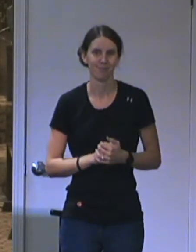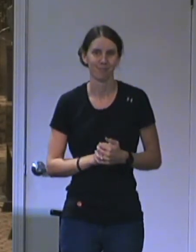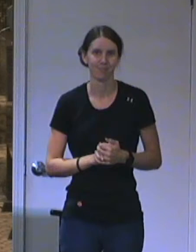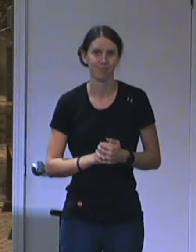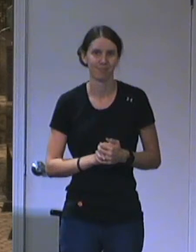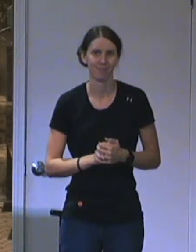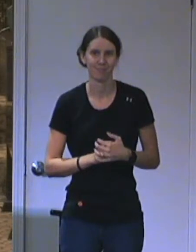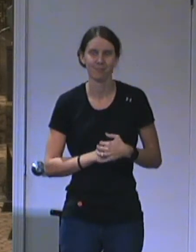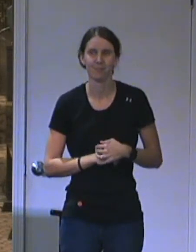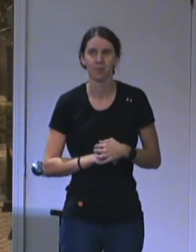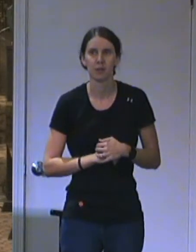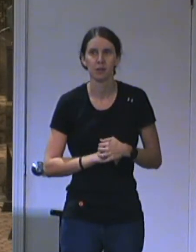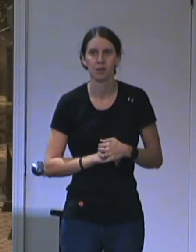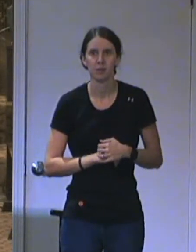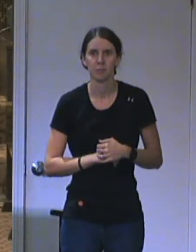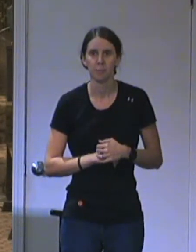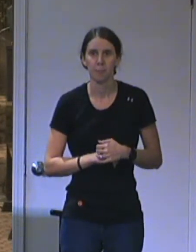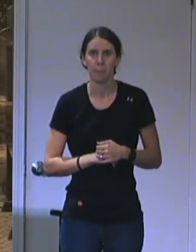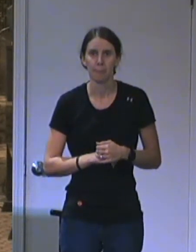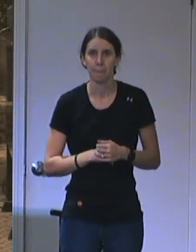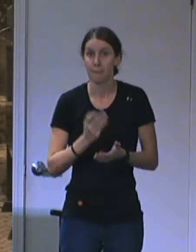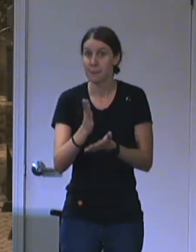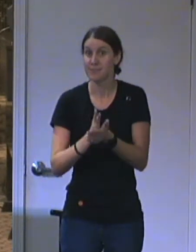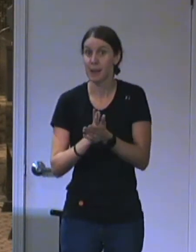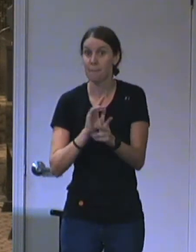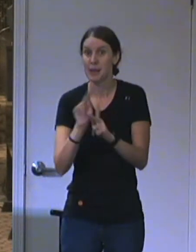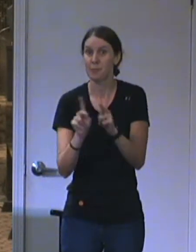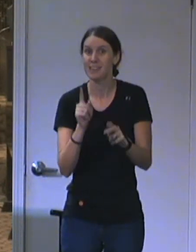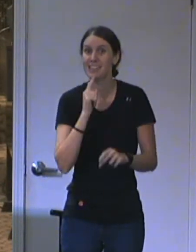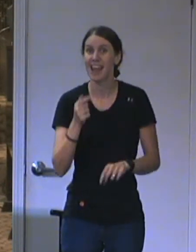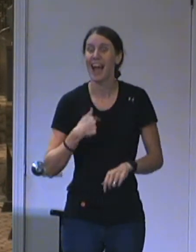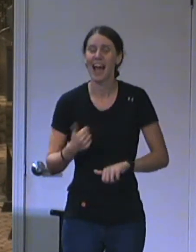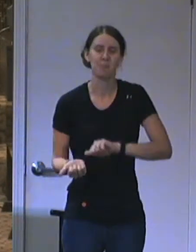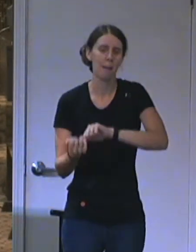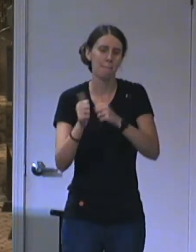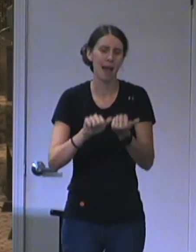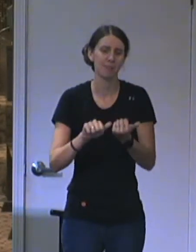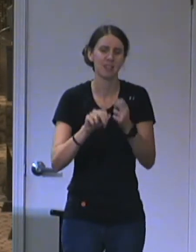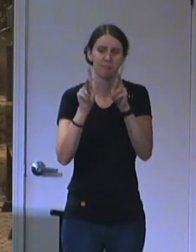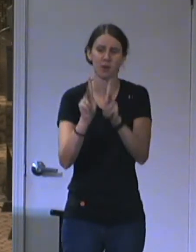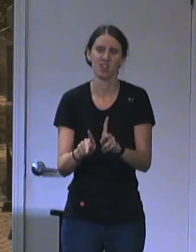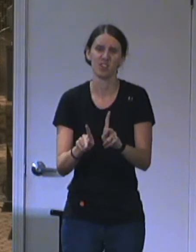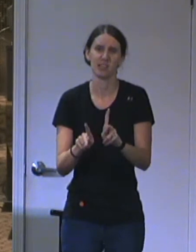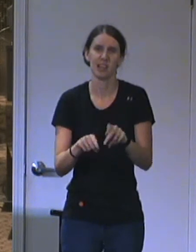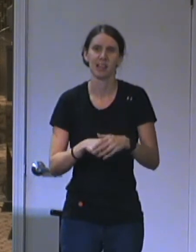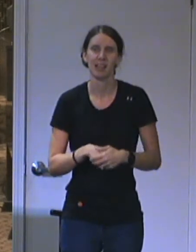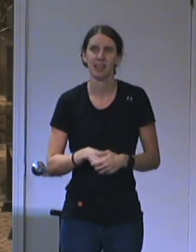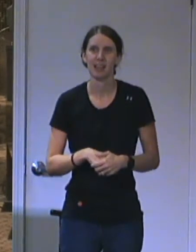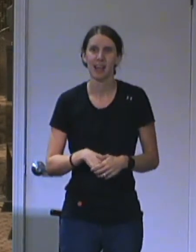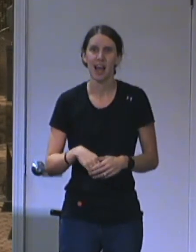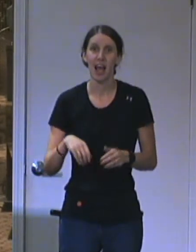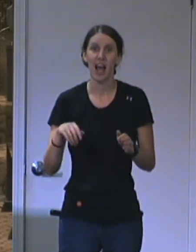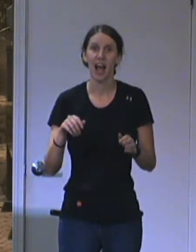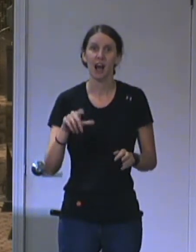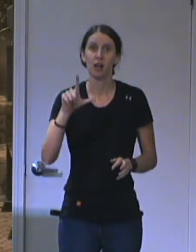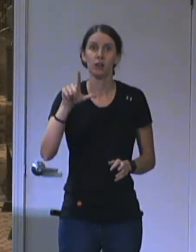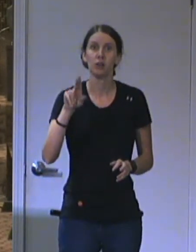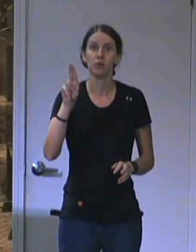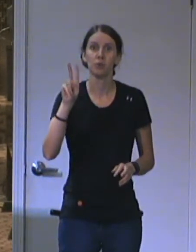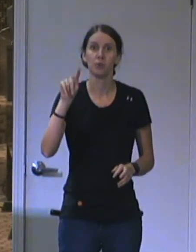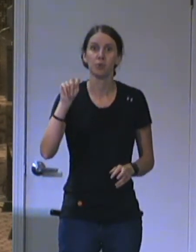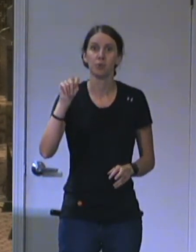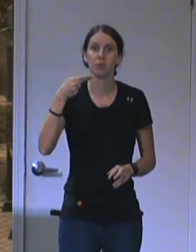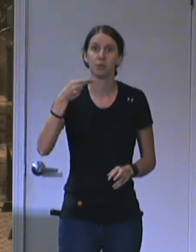say, well, I'm a Baptist from a long line of Baptists, or I'm a Presbyterian, or I'm a Lutheran, or I'm a Catholic,